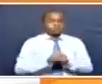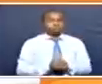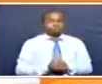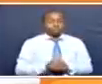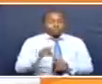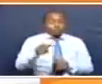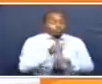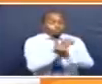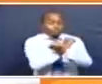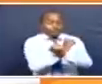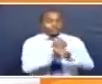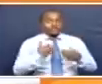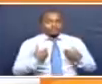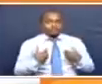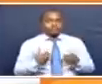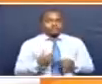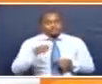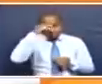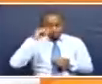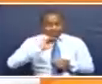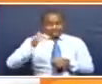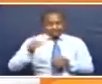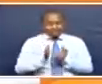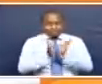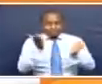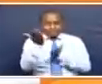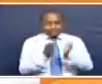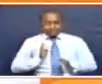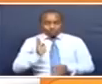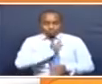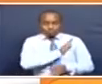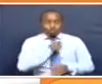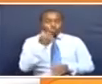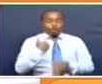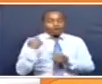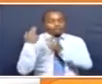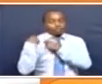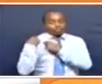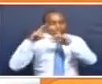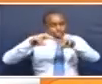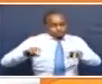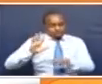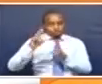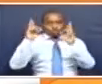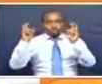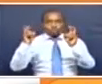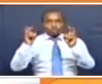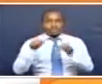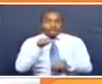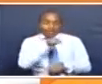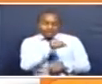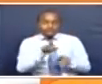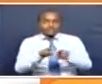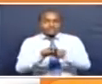protected, because it is a county public service board that has got the responsibility to look into your issues. The County Public Service Board is your HR